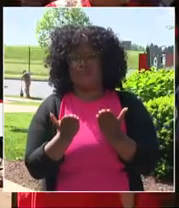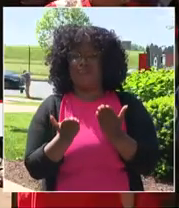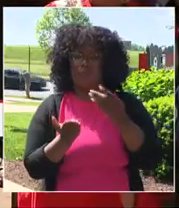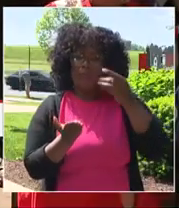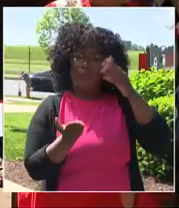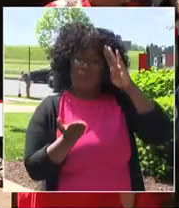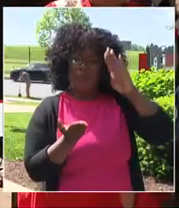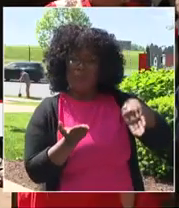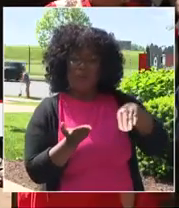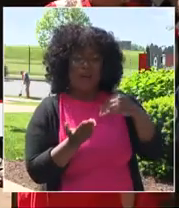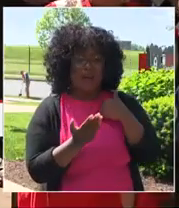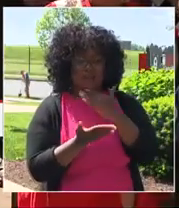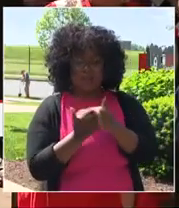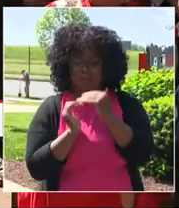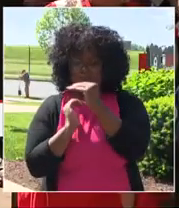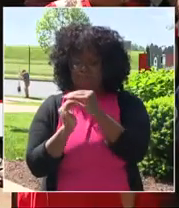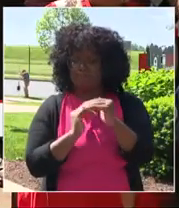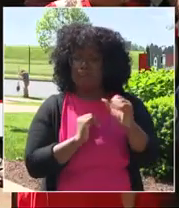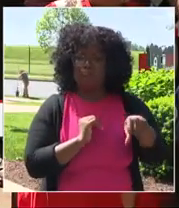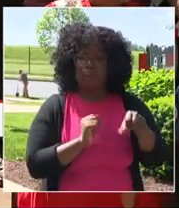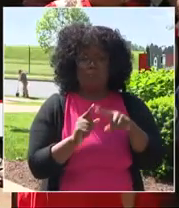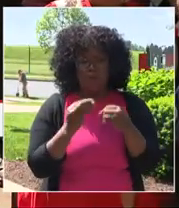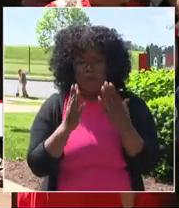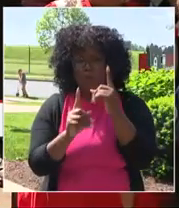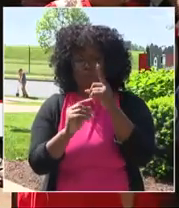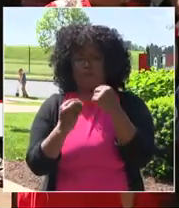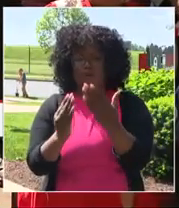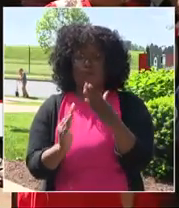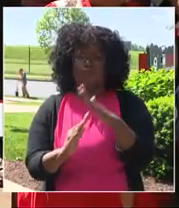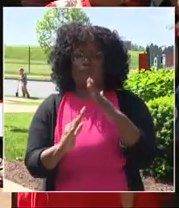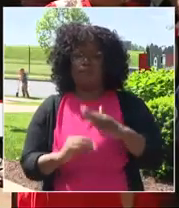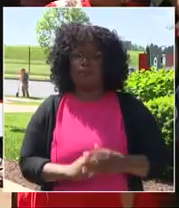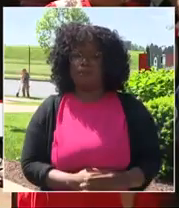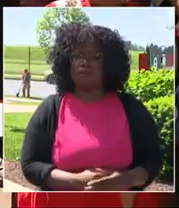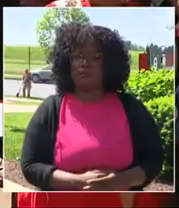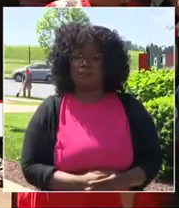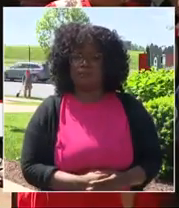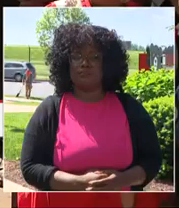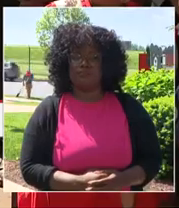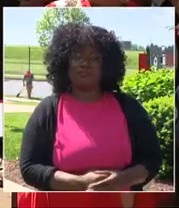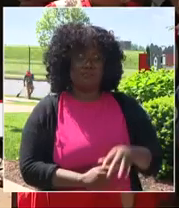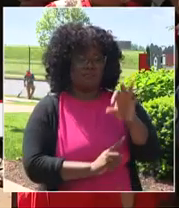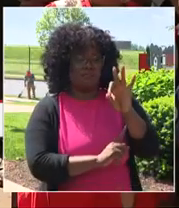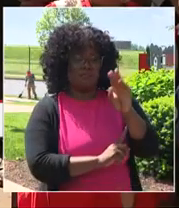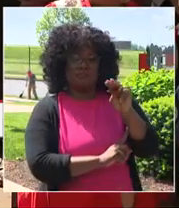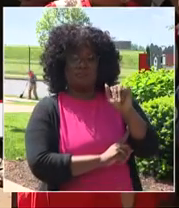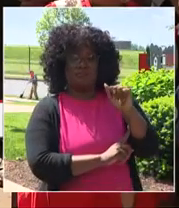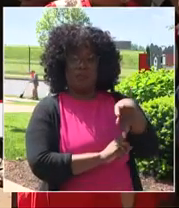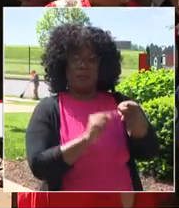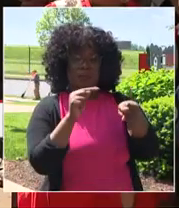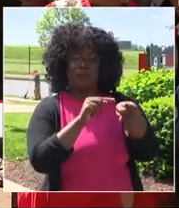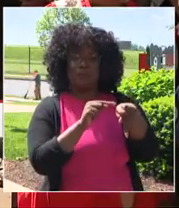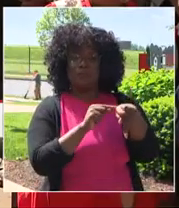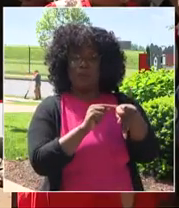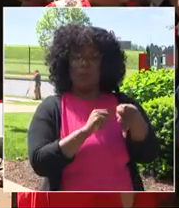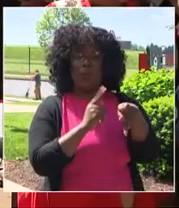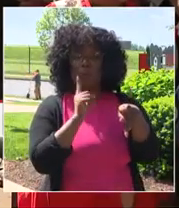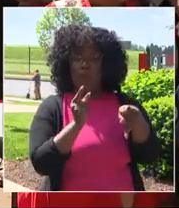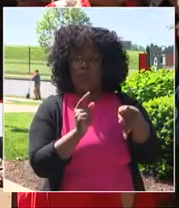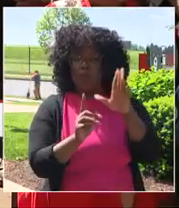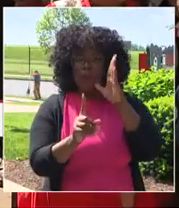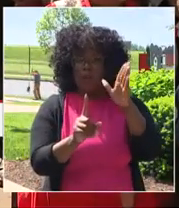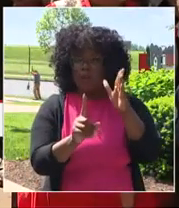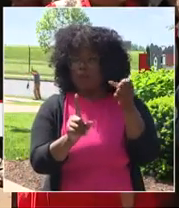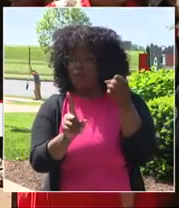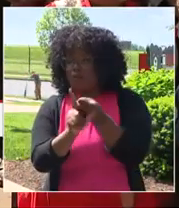tax base. Cutting D.C.'s FMAP would not only harm our residents, but also